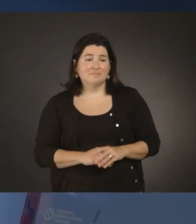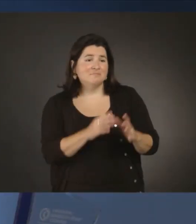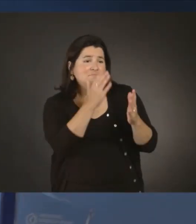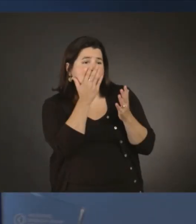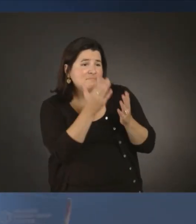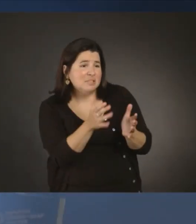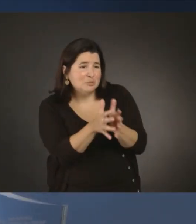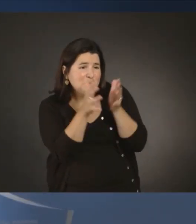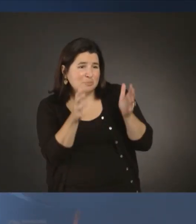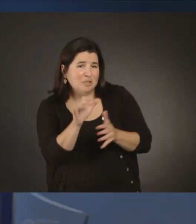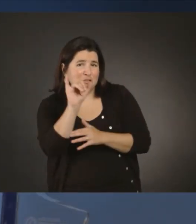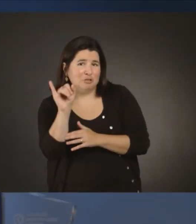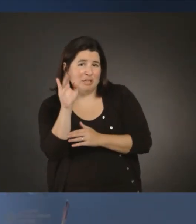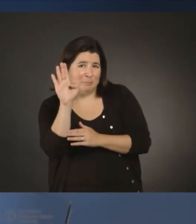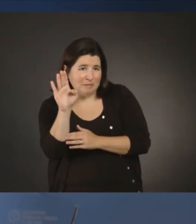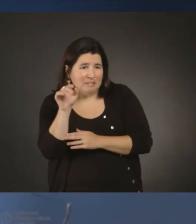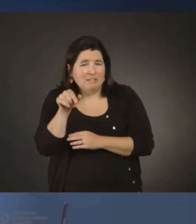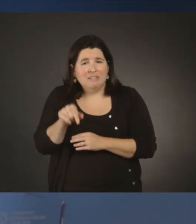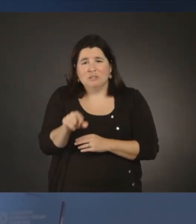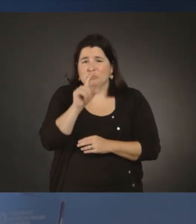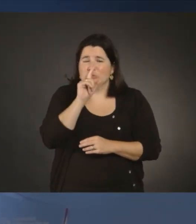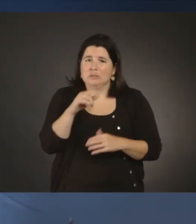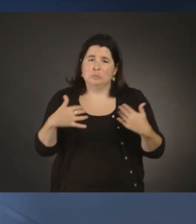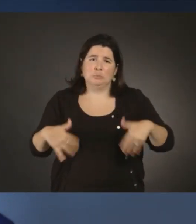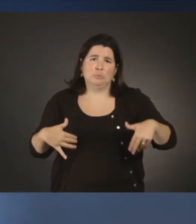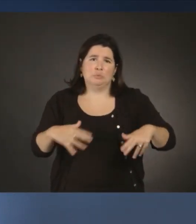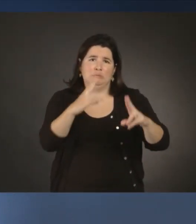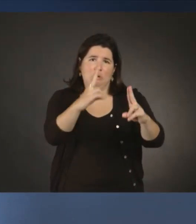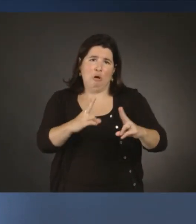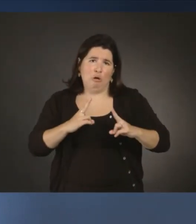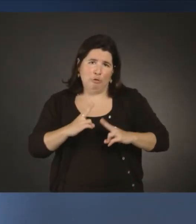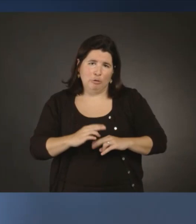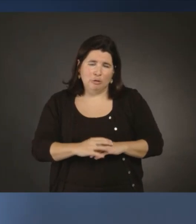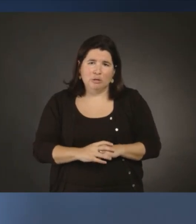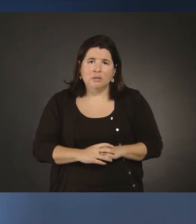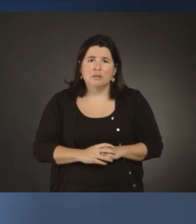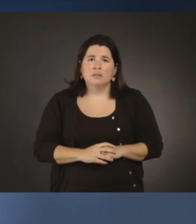Well, thank you very much, JB. This is really quite an honor.